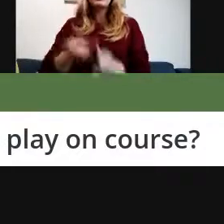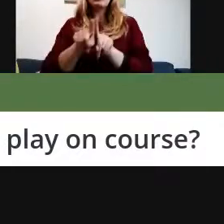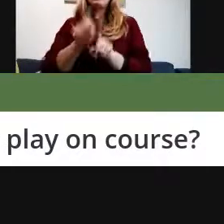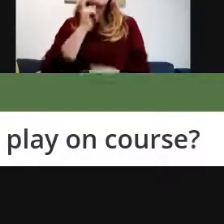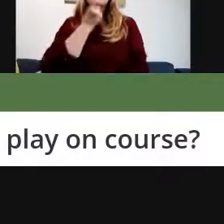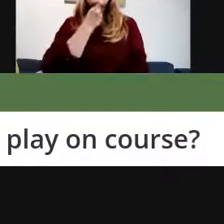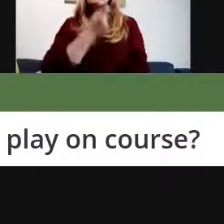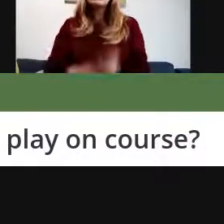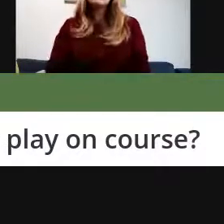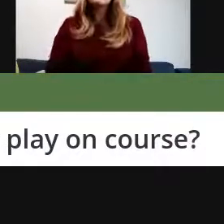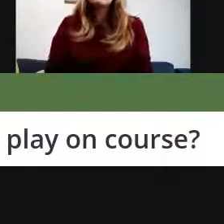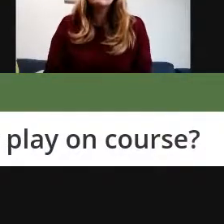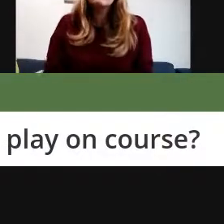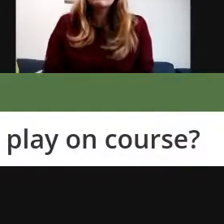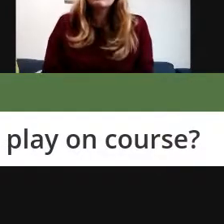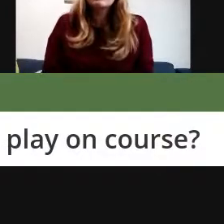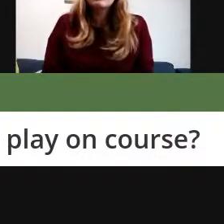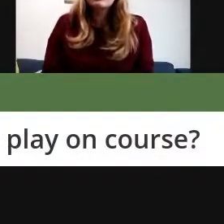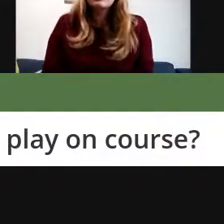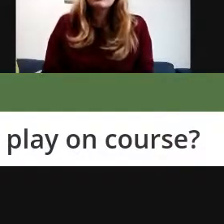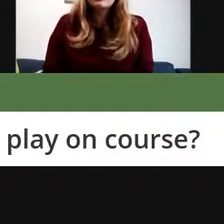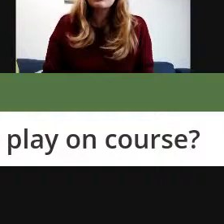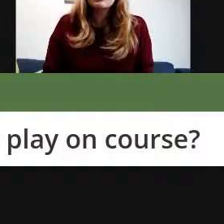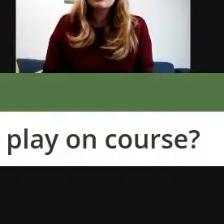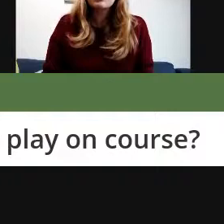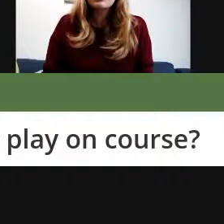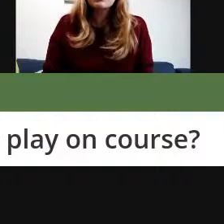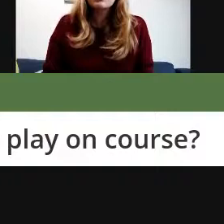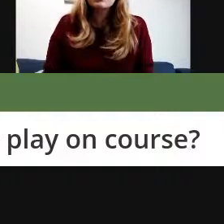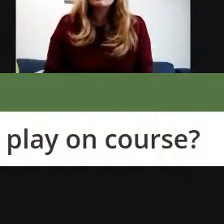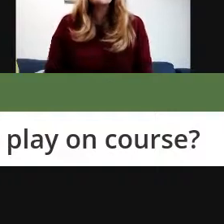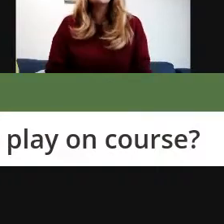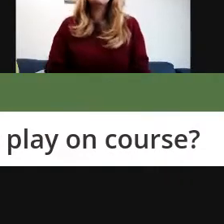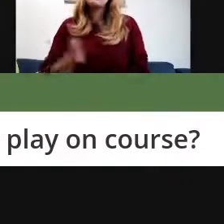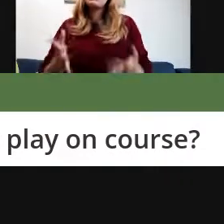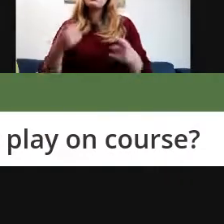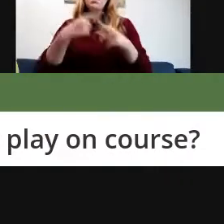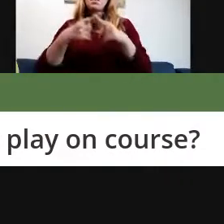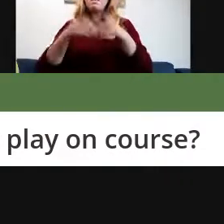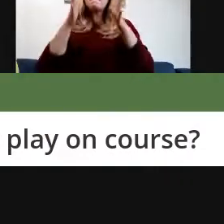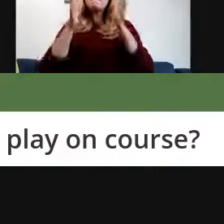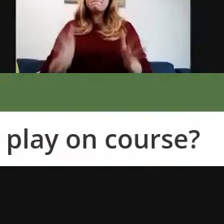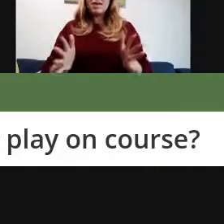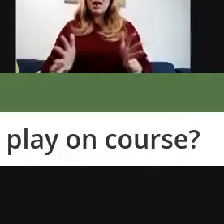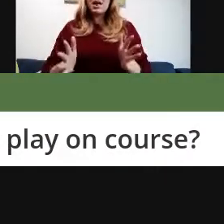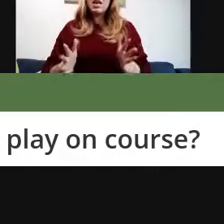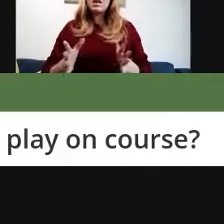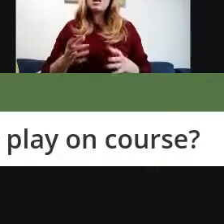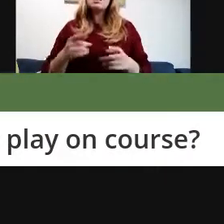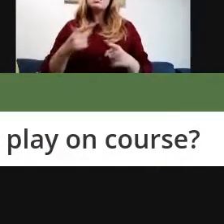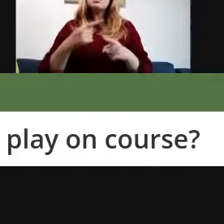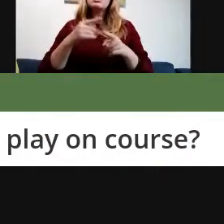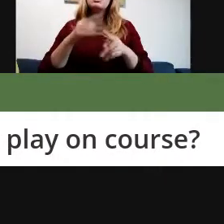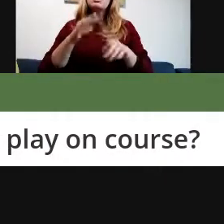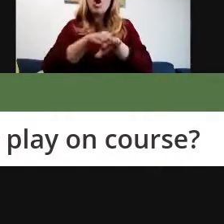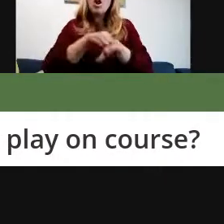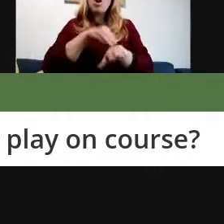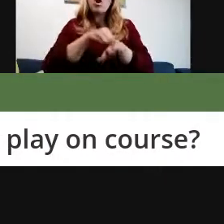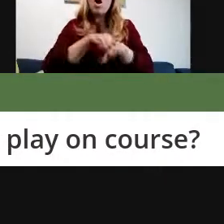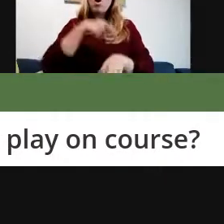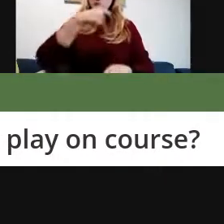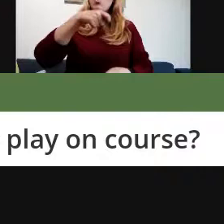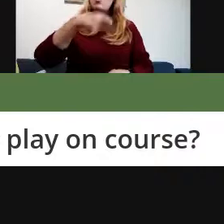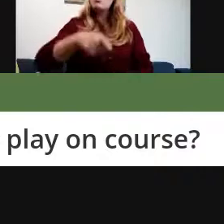How do the players go about reporting slow play on the course? Well, yeah, there are